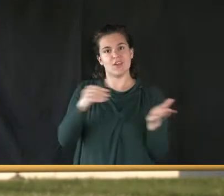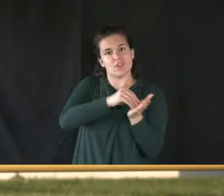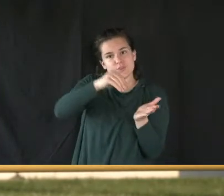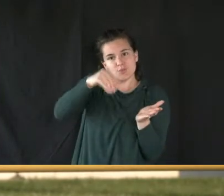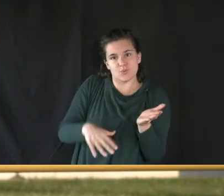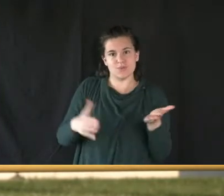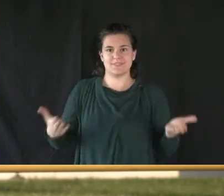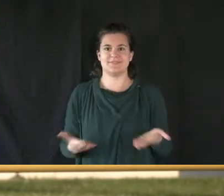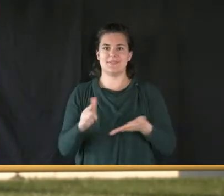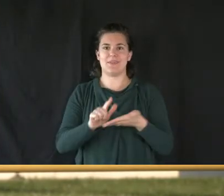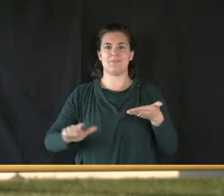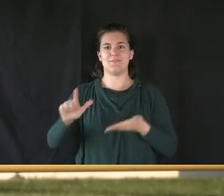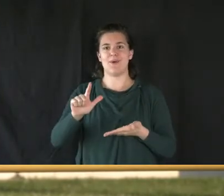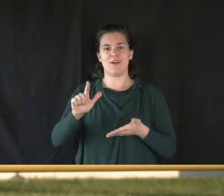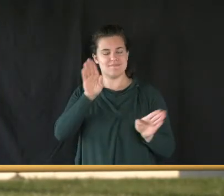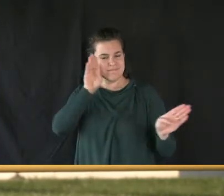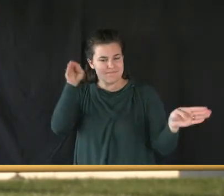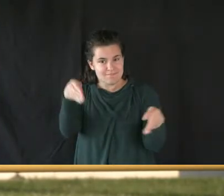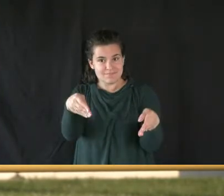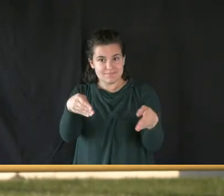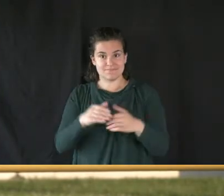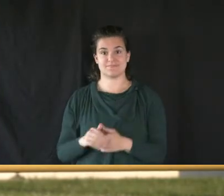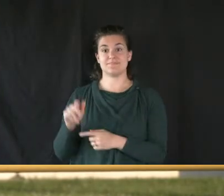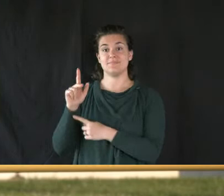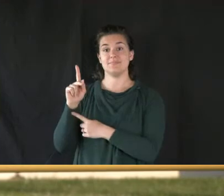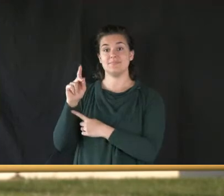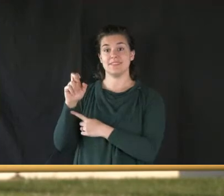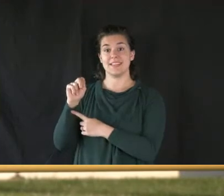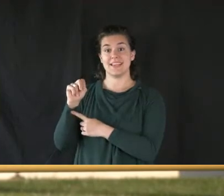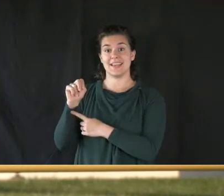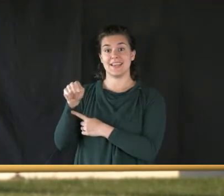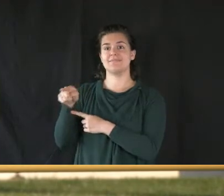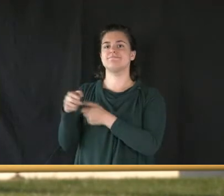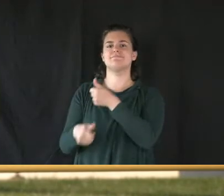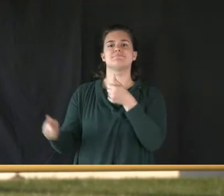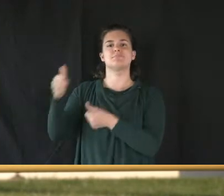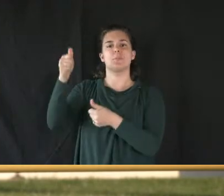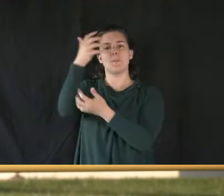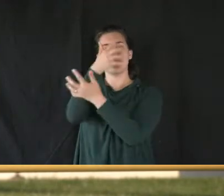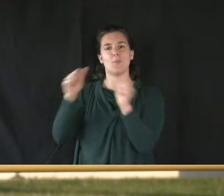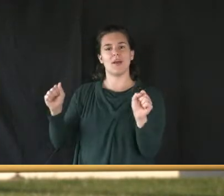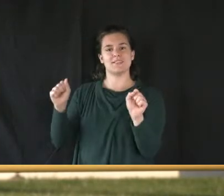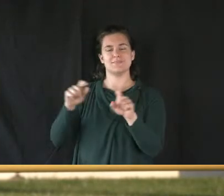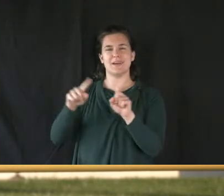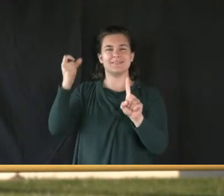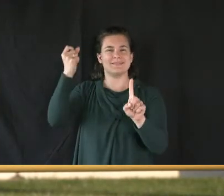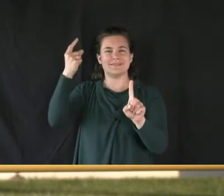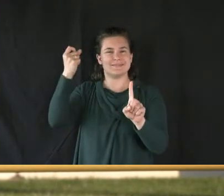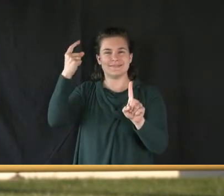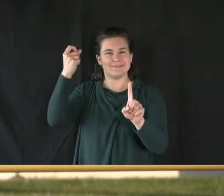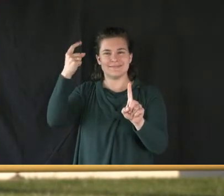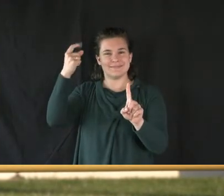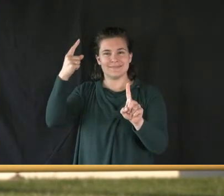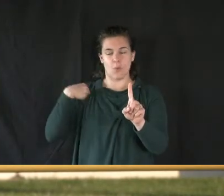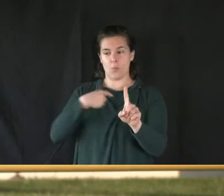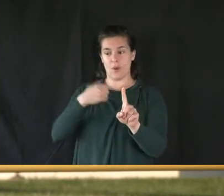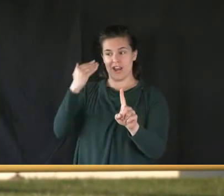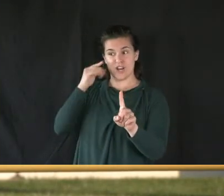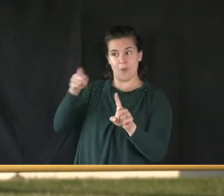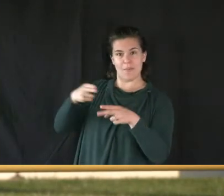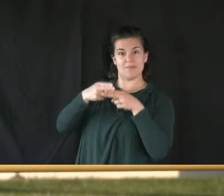Lamar University. Ken is the president who will be ever known as the